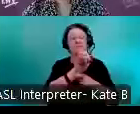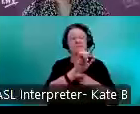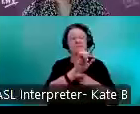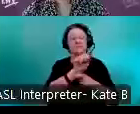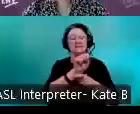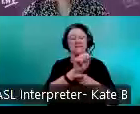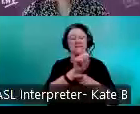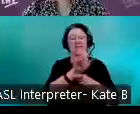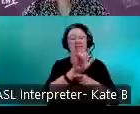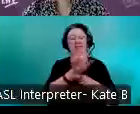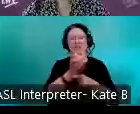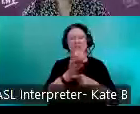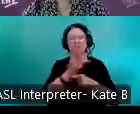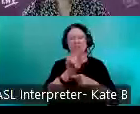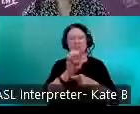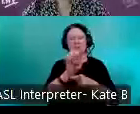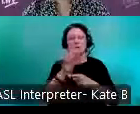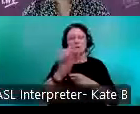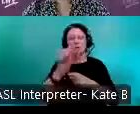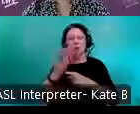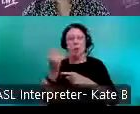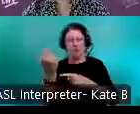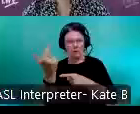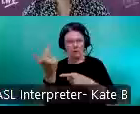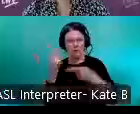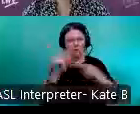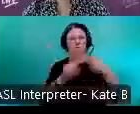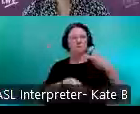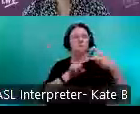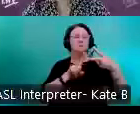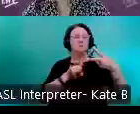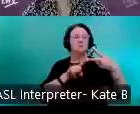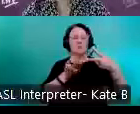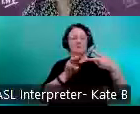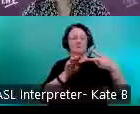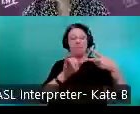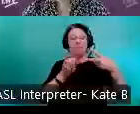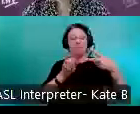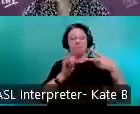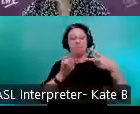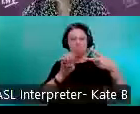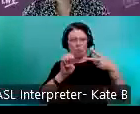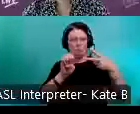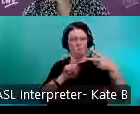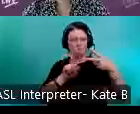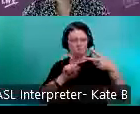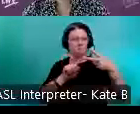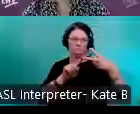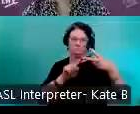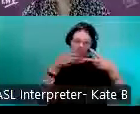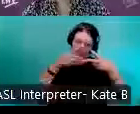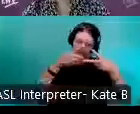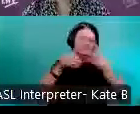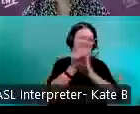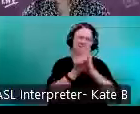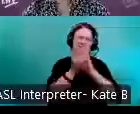disabilityvote.org. My Vote is our first stop. All things voting in our